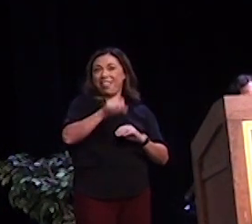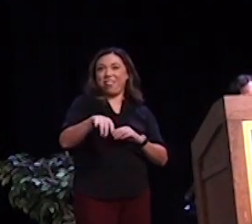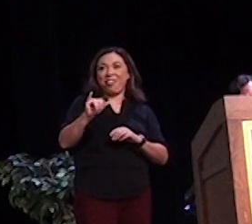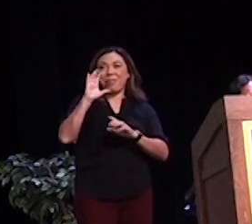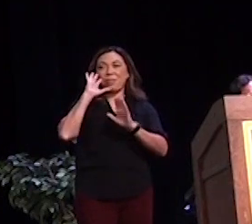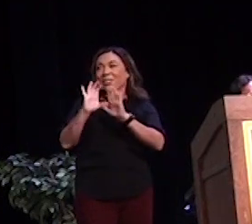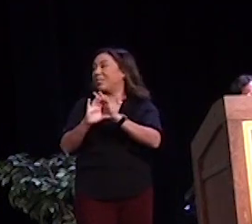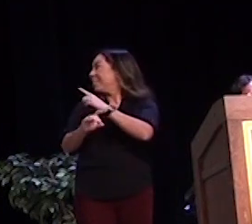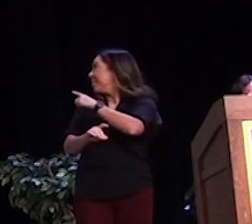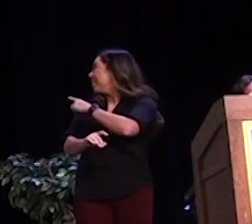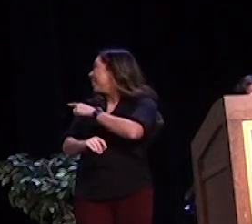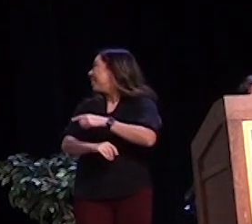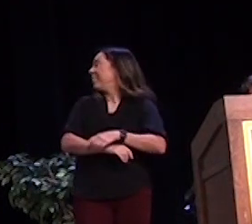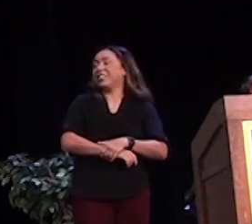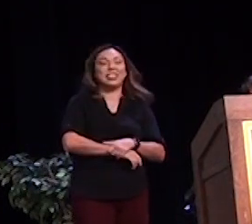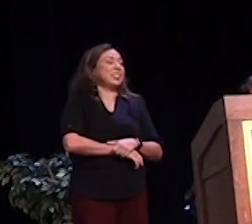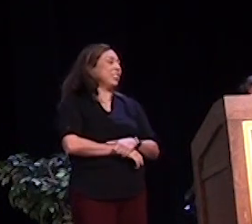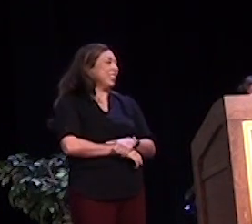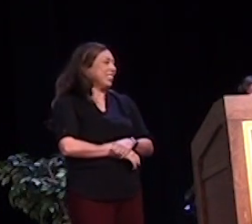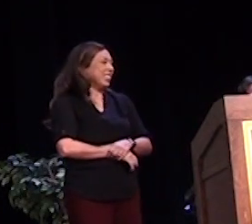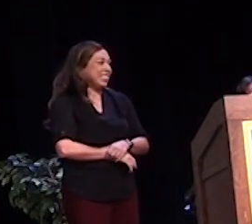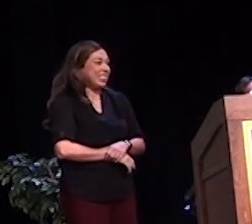that.